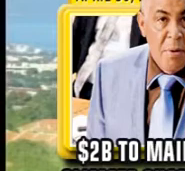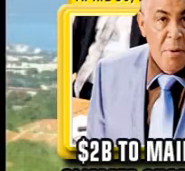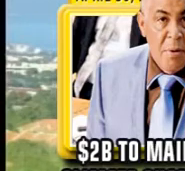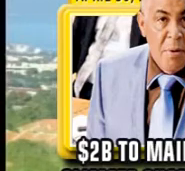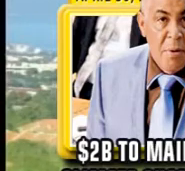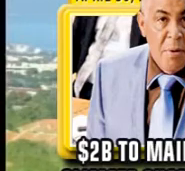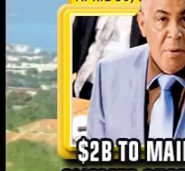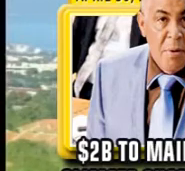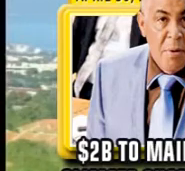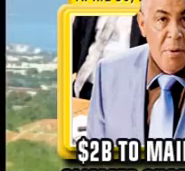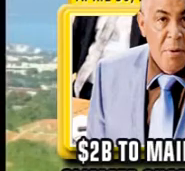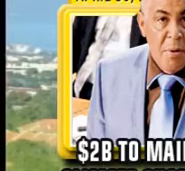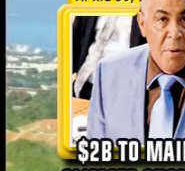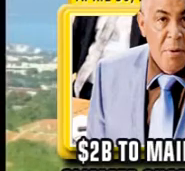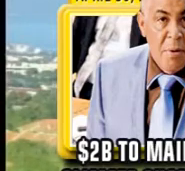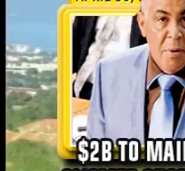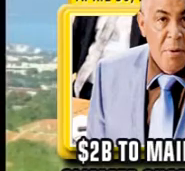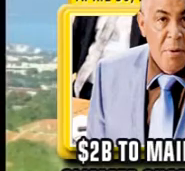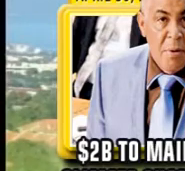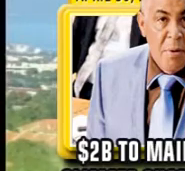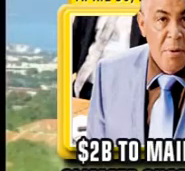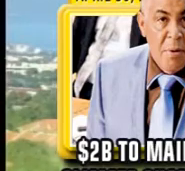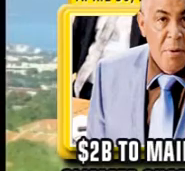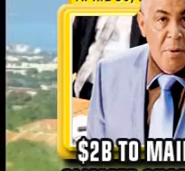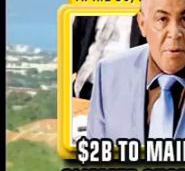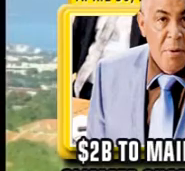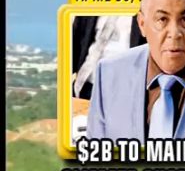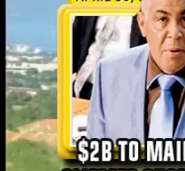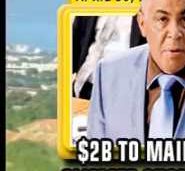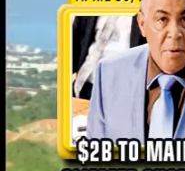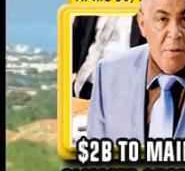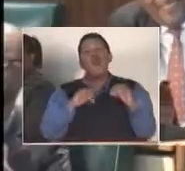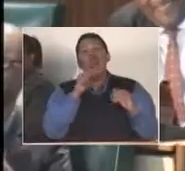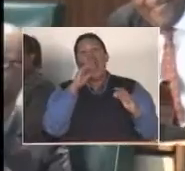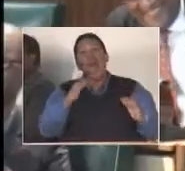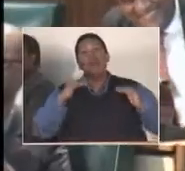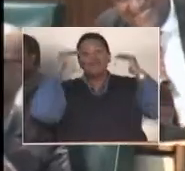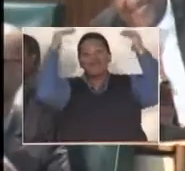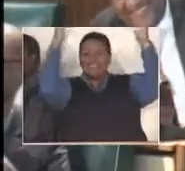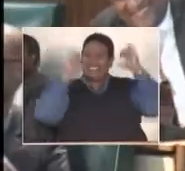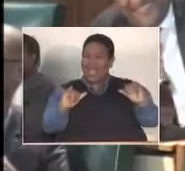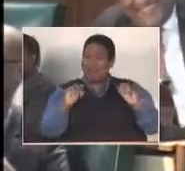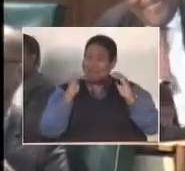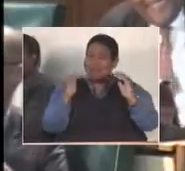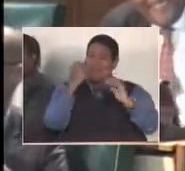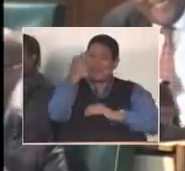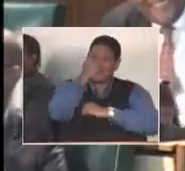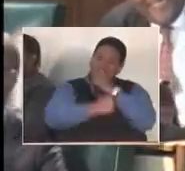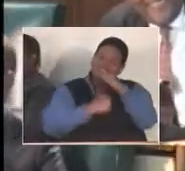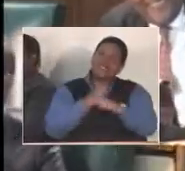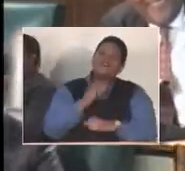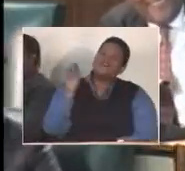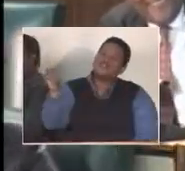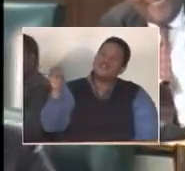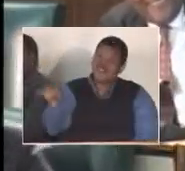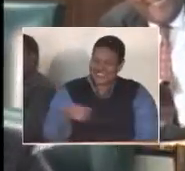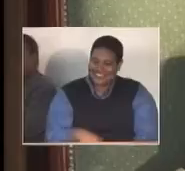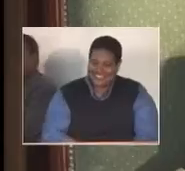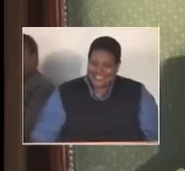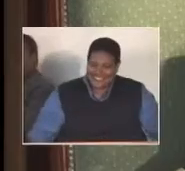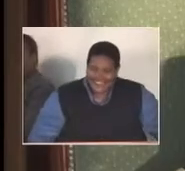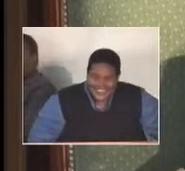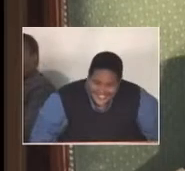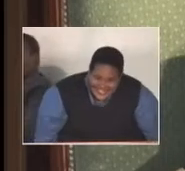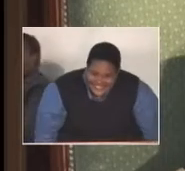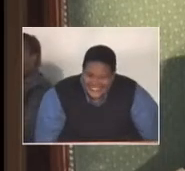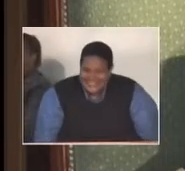Inter-American Development Bank to mainstream climate change action across the government. Climate Change Minister Robert Pickersgill made the announcement while delivering